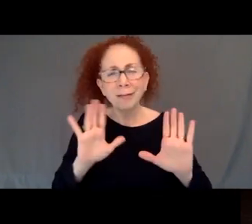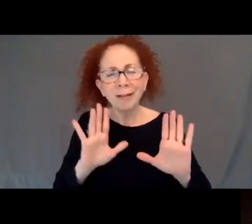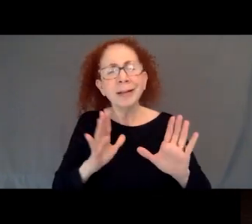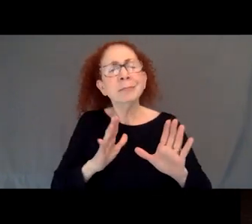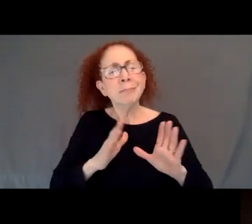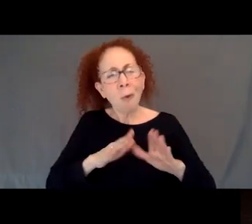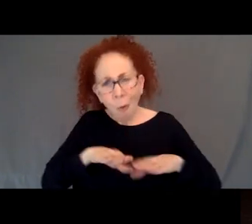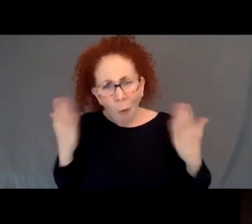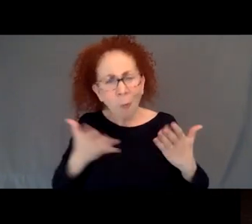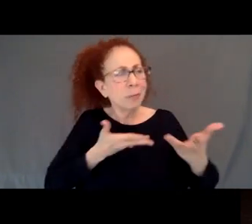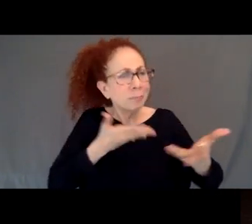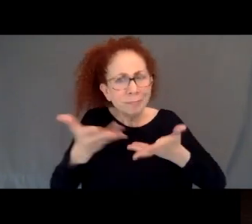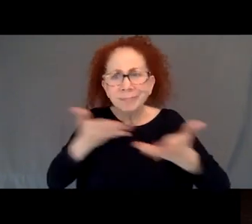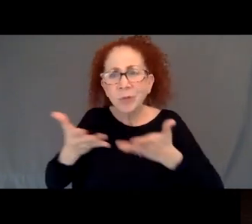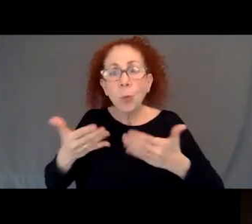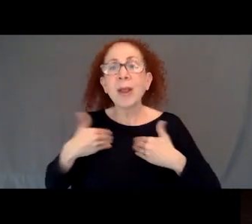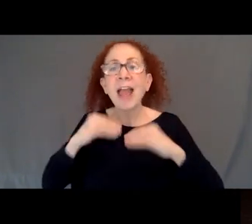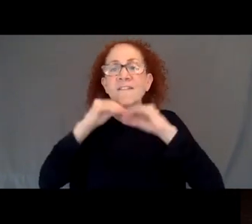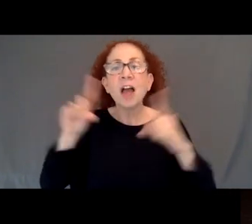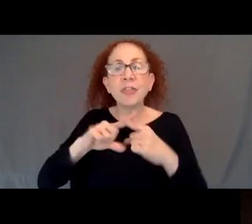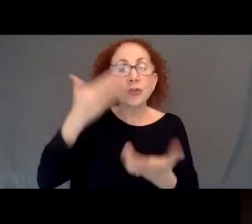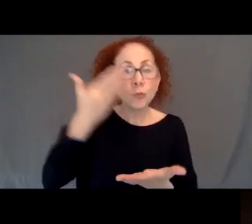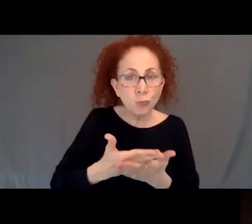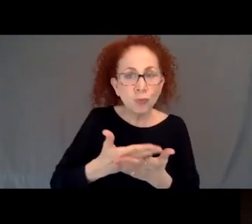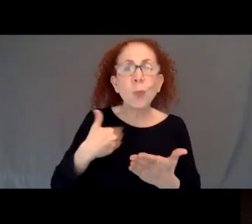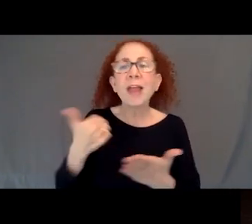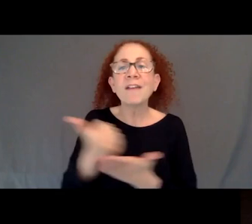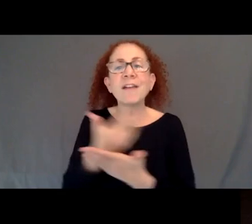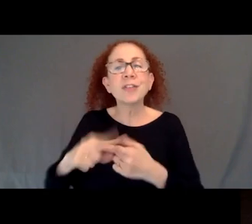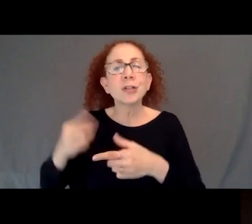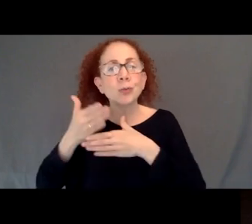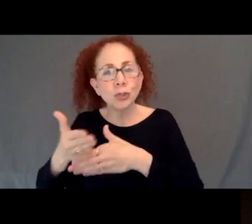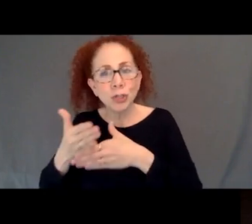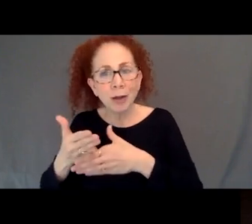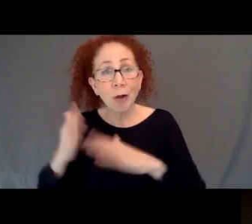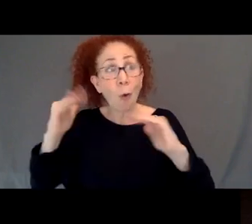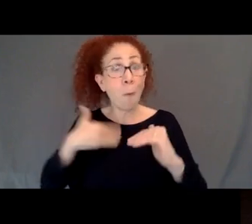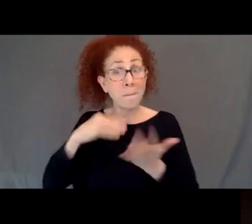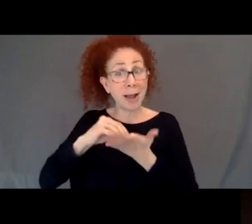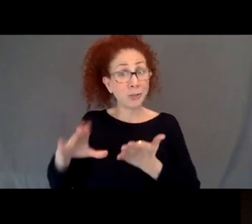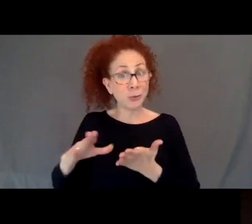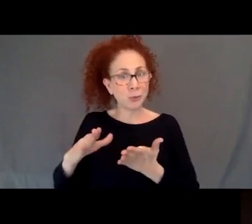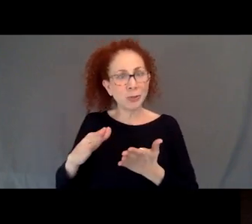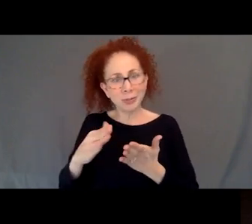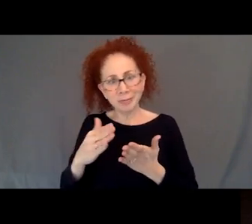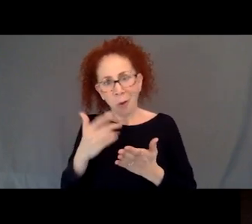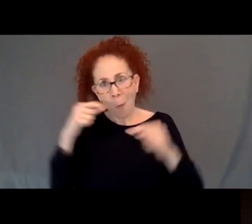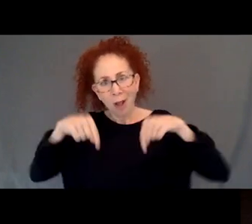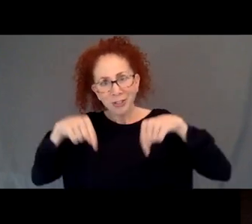and sharing. We have nothing to prove and everything to share. So I hope my kids are watching.